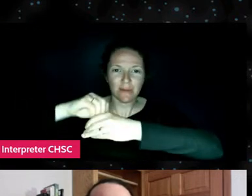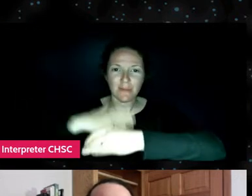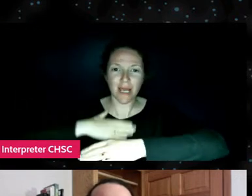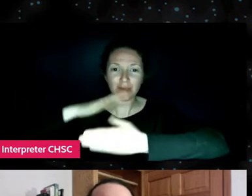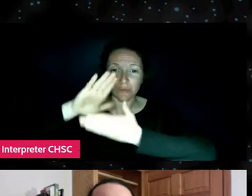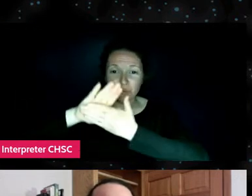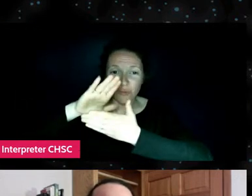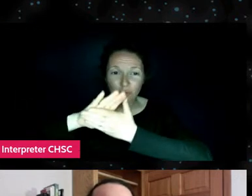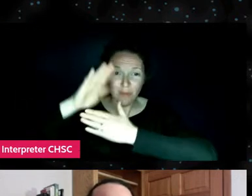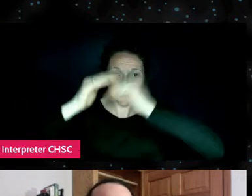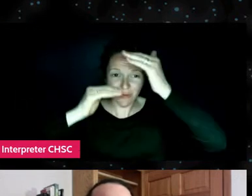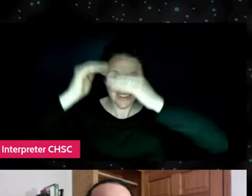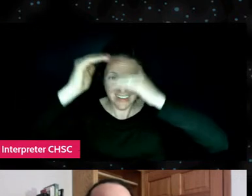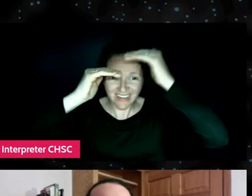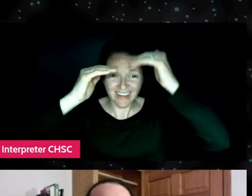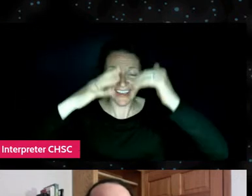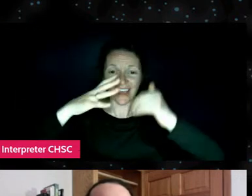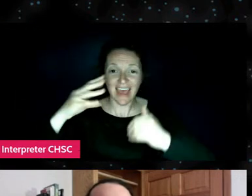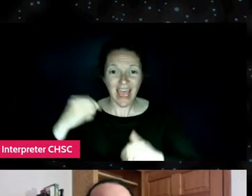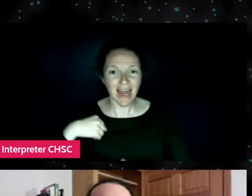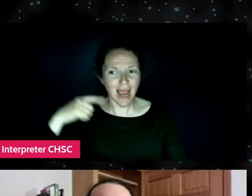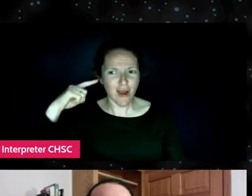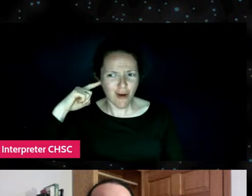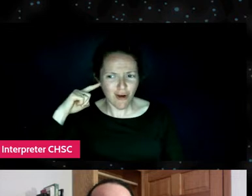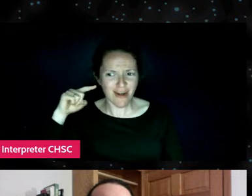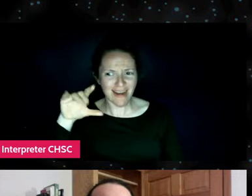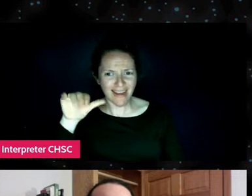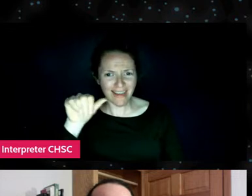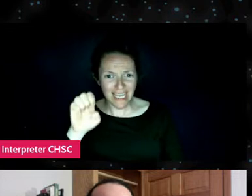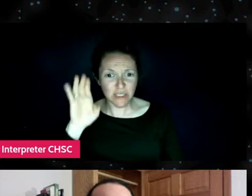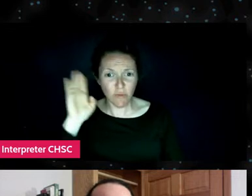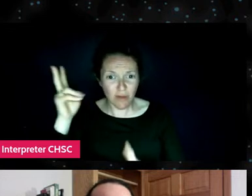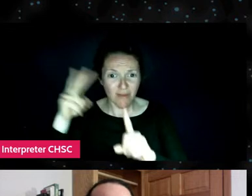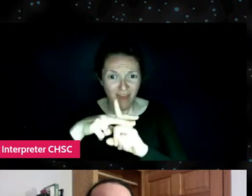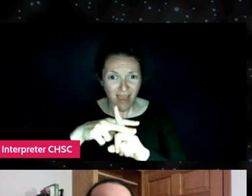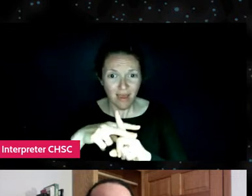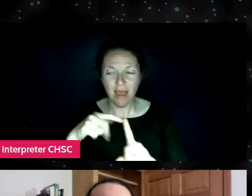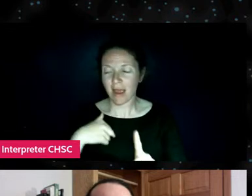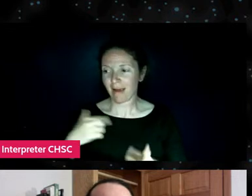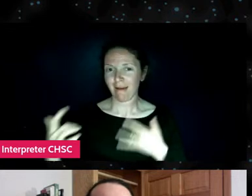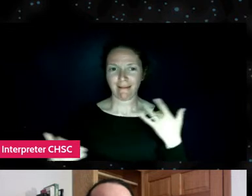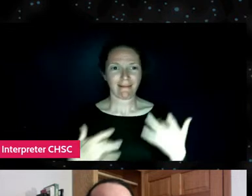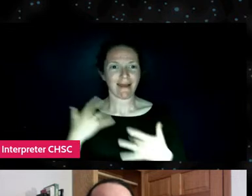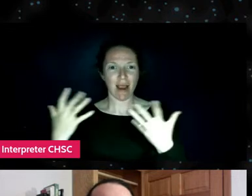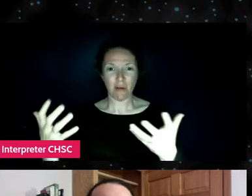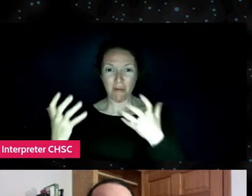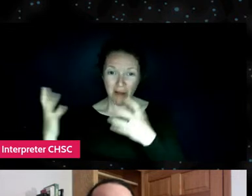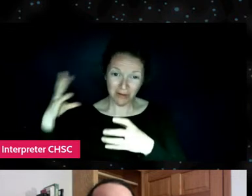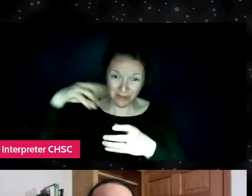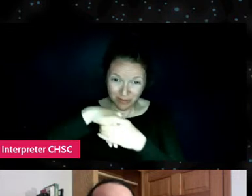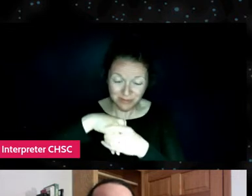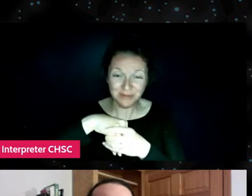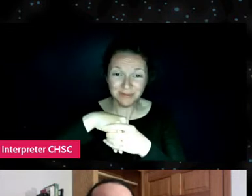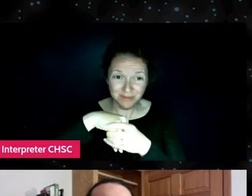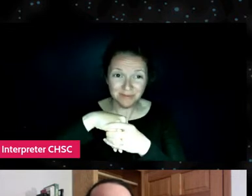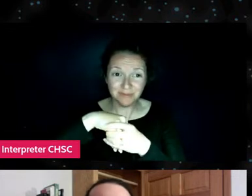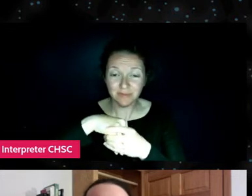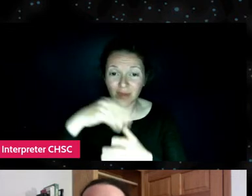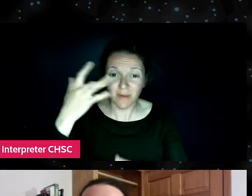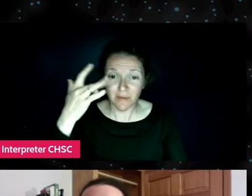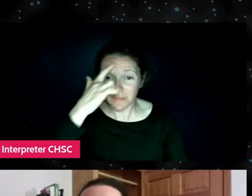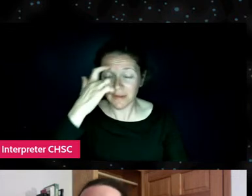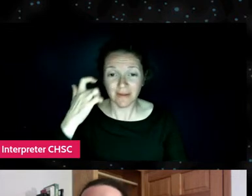found out that this case was going to be filed, I was very excited to join the case